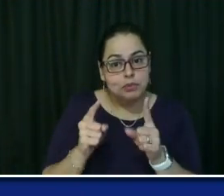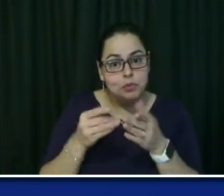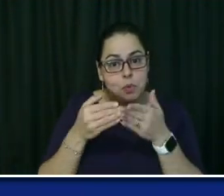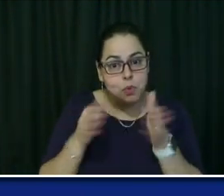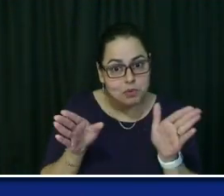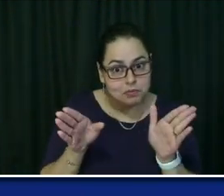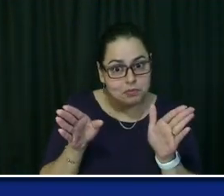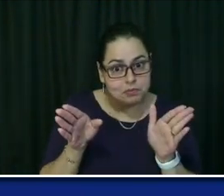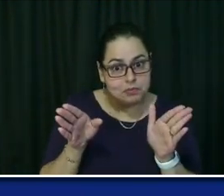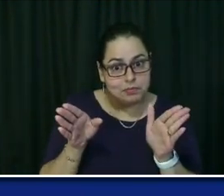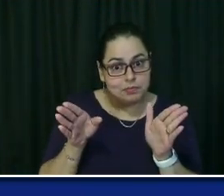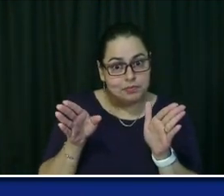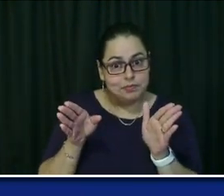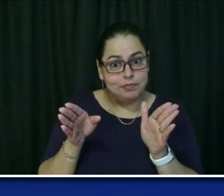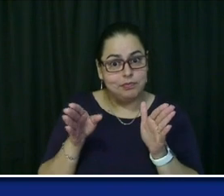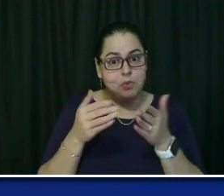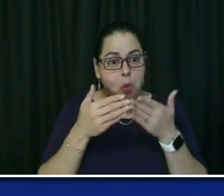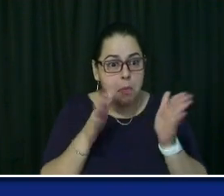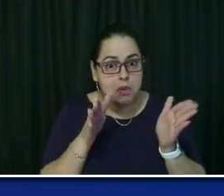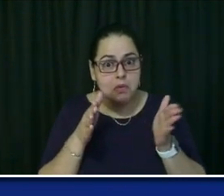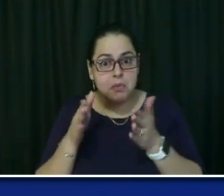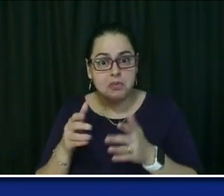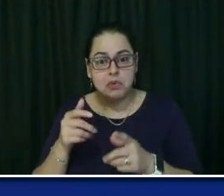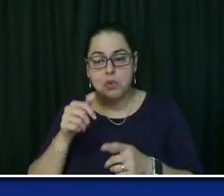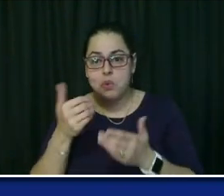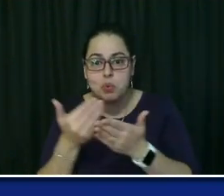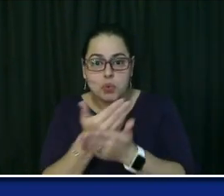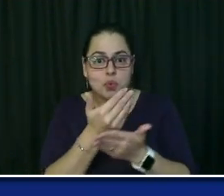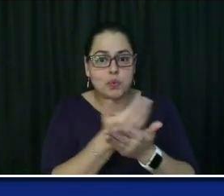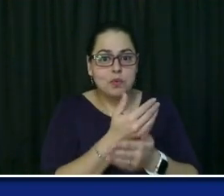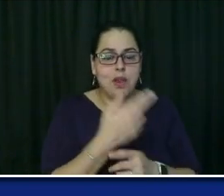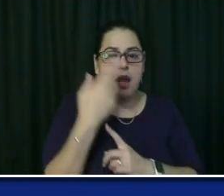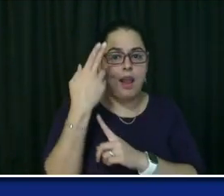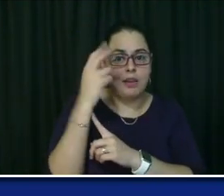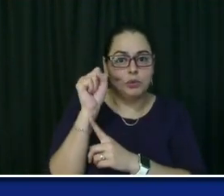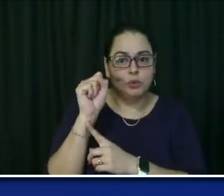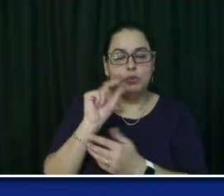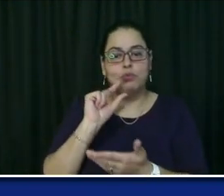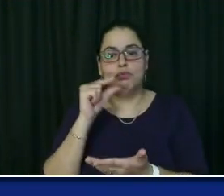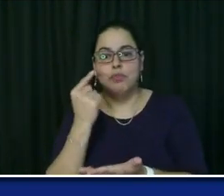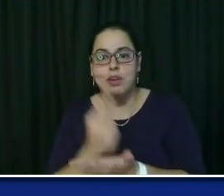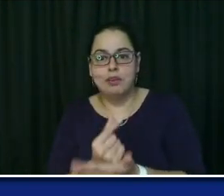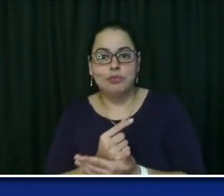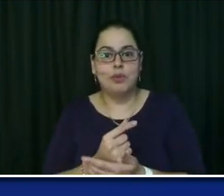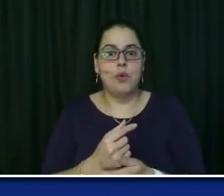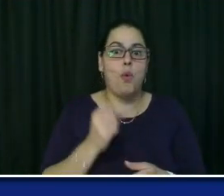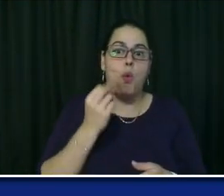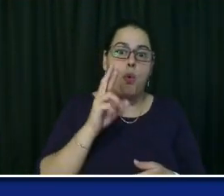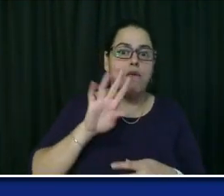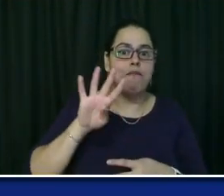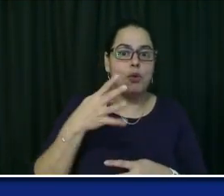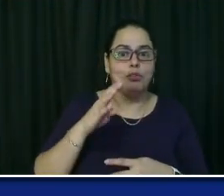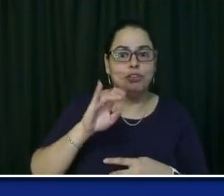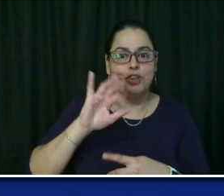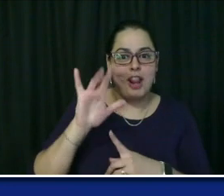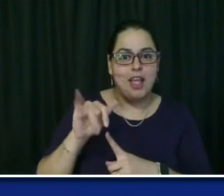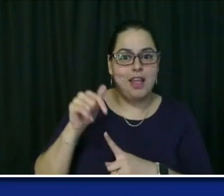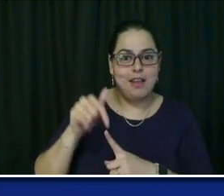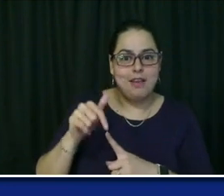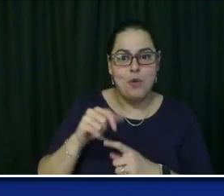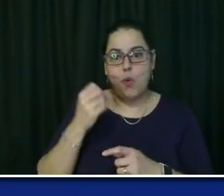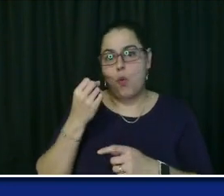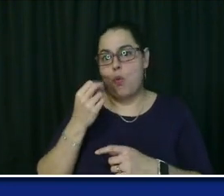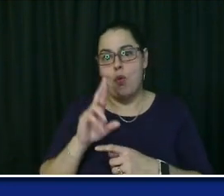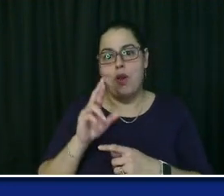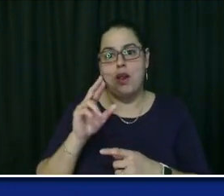we weren't prepared for the high school graduation season, or we weren't prepared for the 4th of July weekend, or the Labor Day weekend, or the summertime vacation.